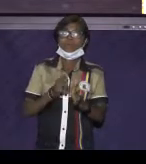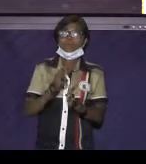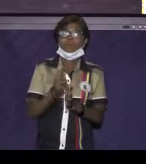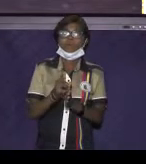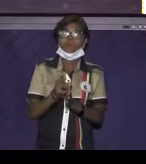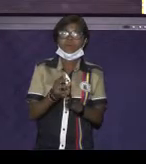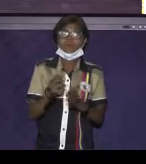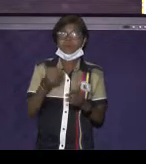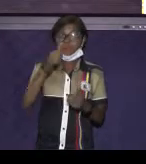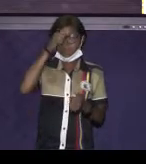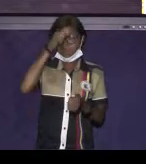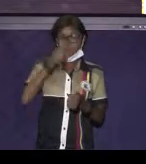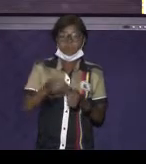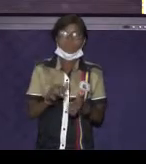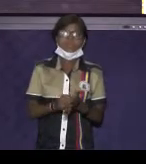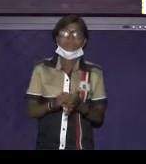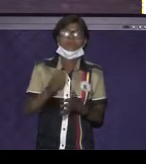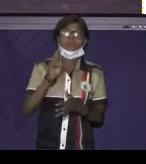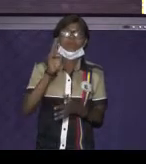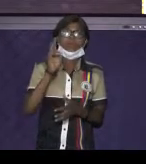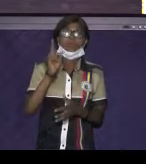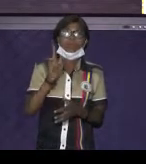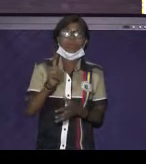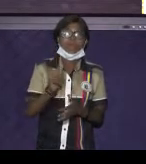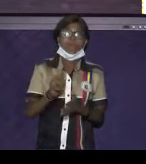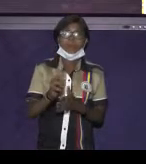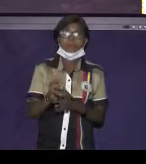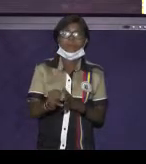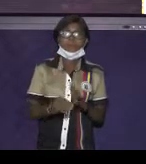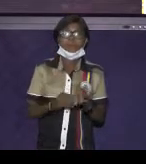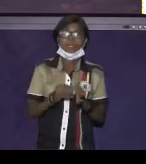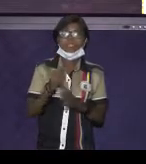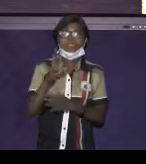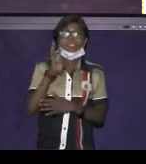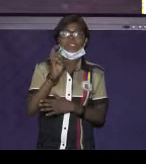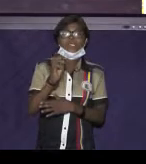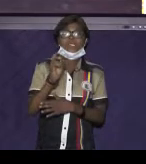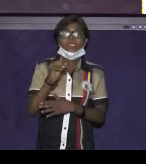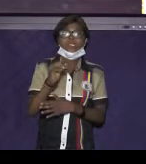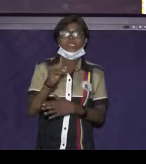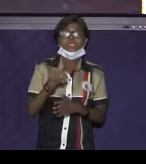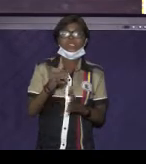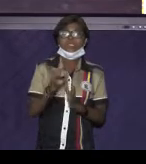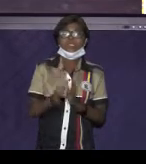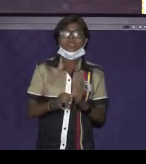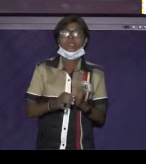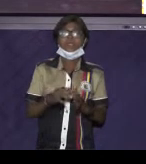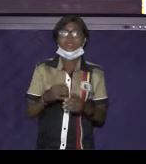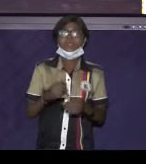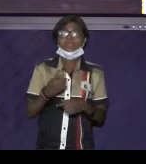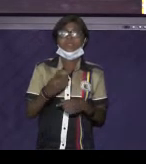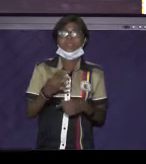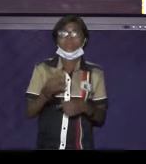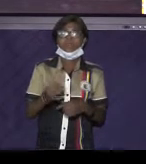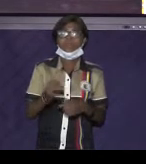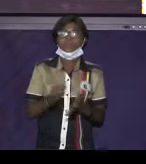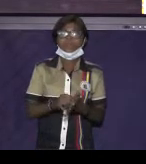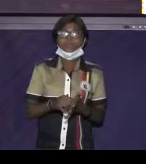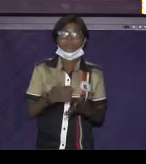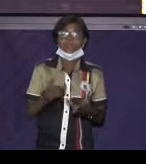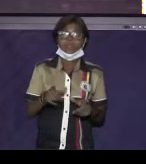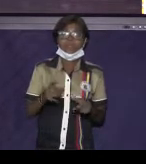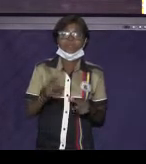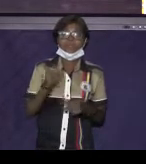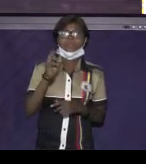hour. Now remember that 1 minute is 60 seconds, 1 minute is 60 seconds. So instead of writing 1 minute here, we'll write 60